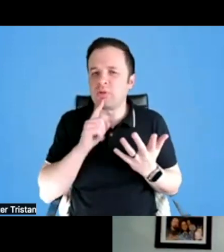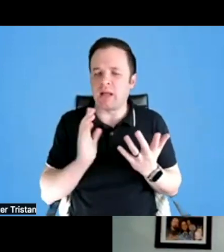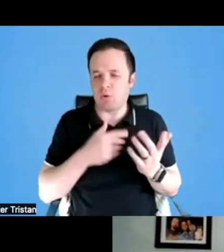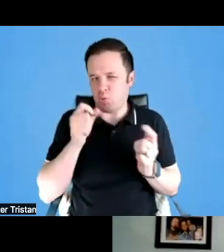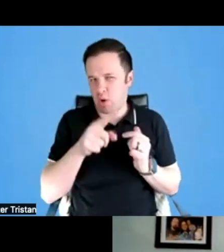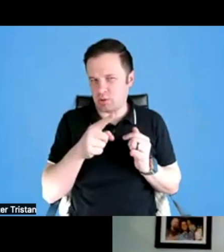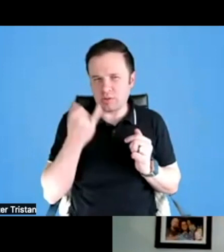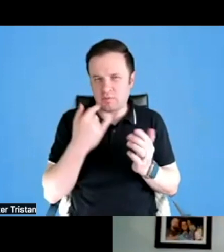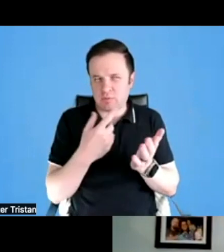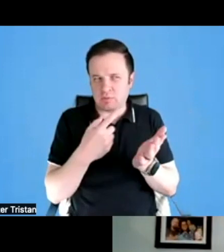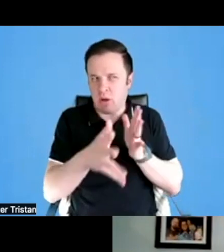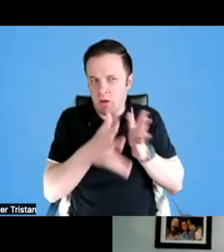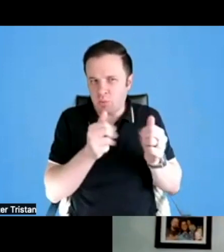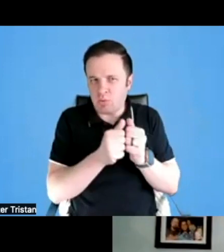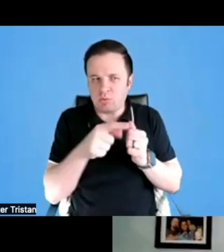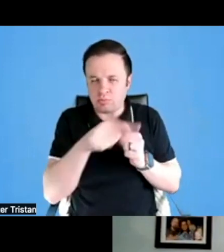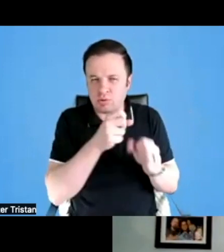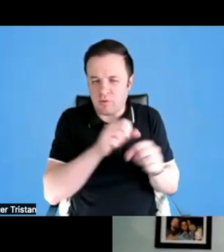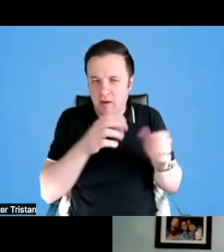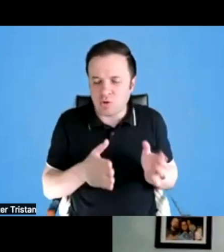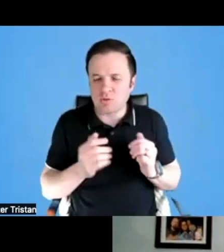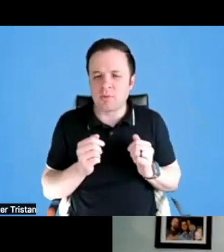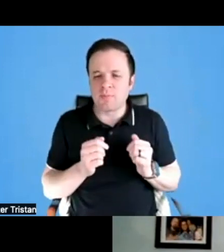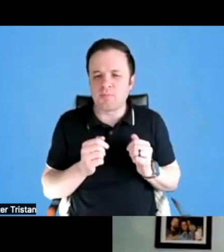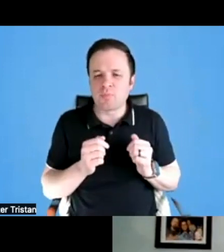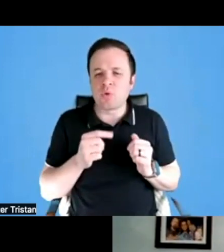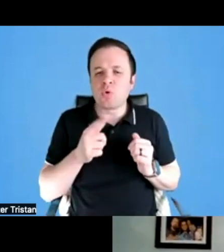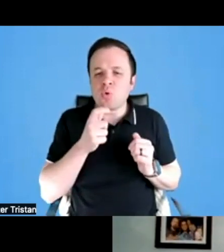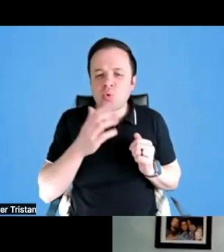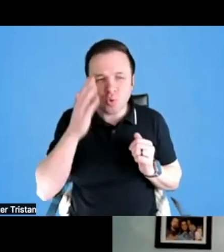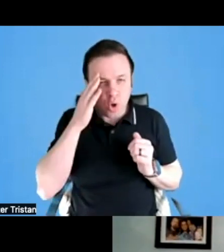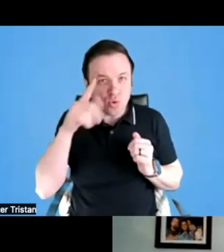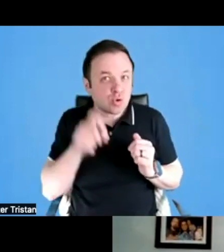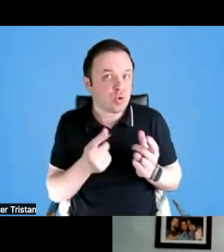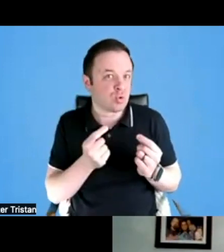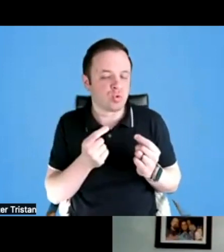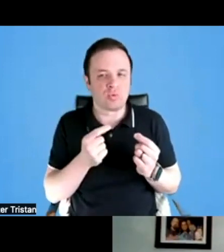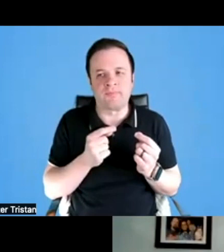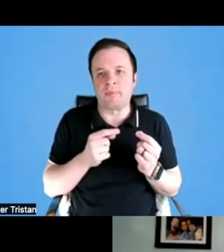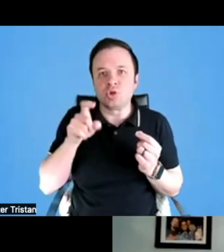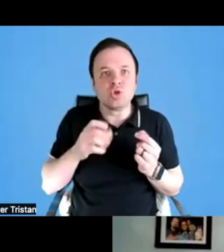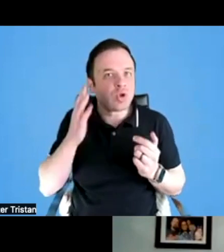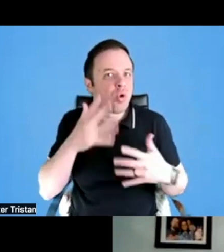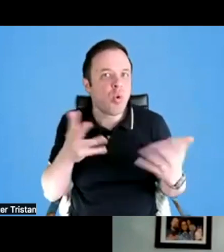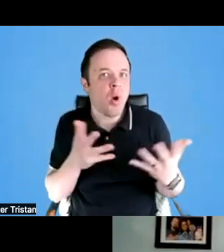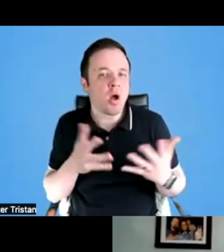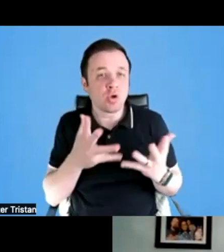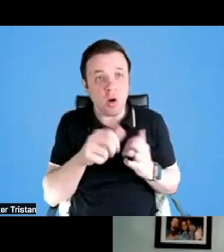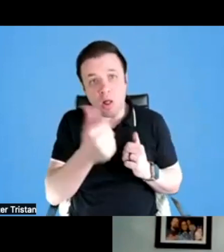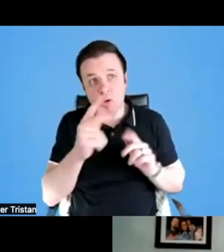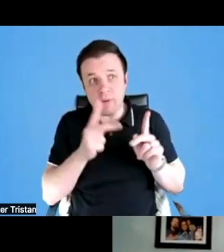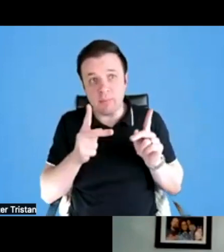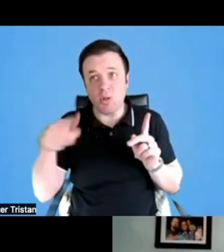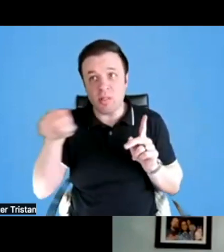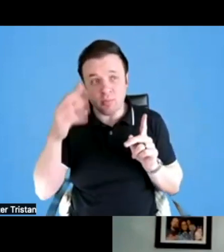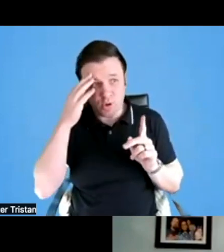understanding who is that web? Who are the people that know? What do they know? What should they know? Are there other people you want to know who don't know?